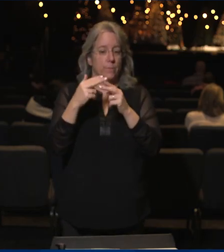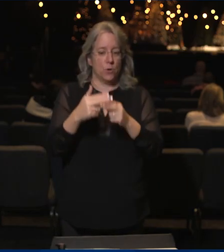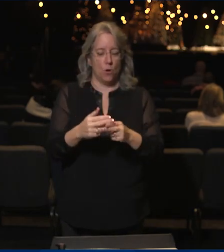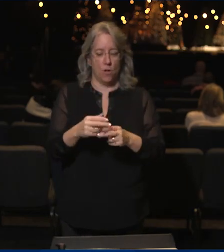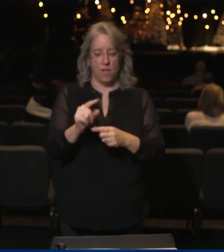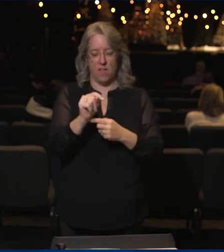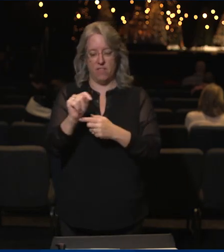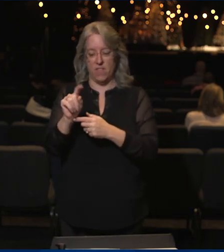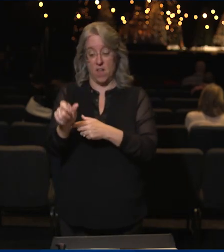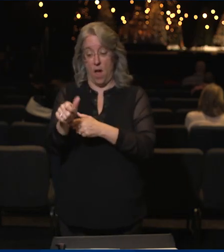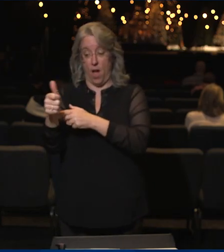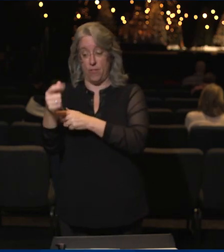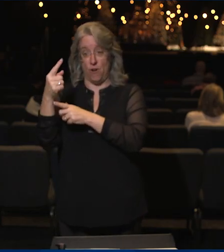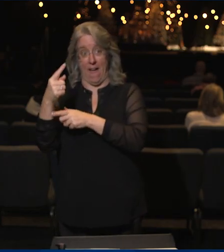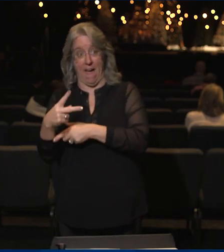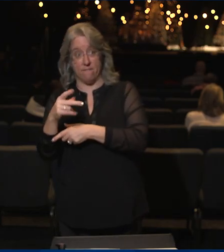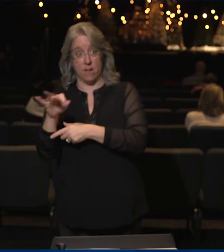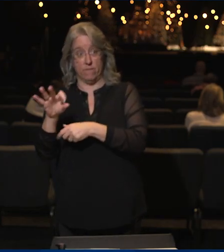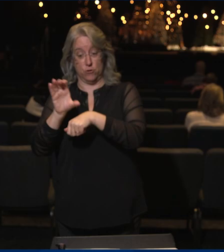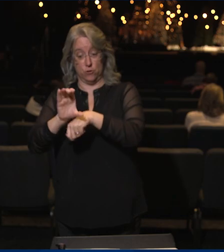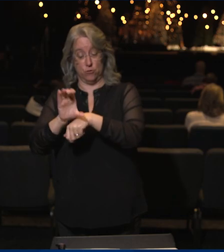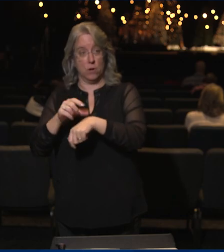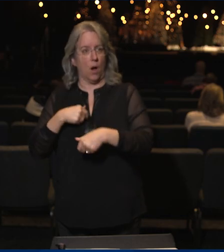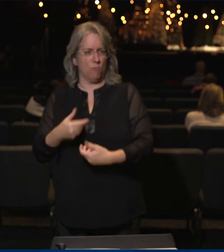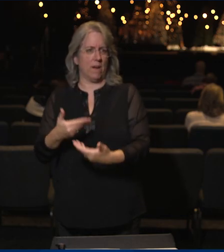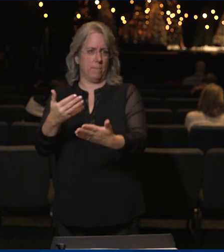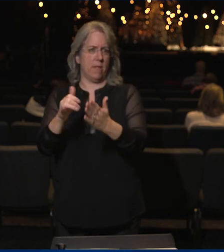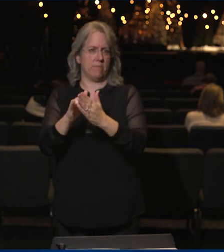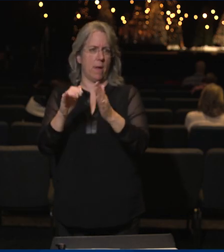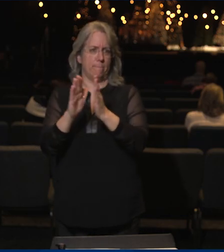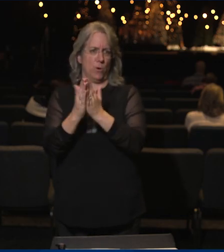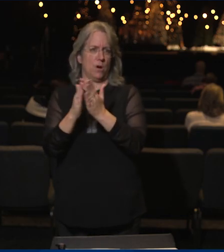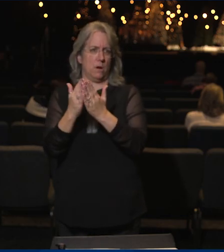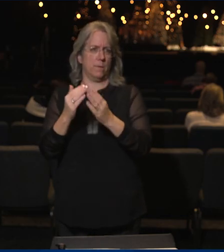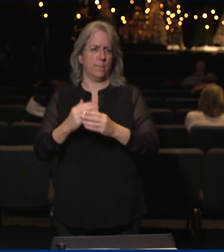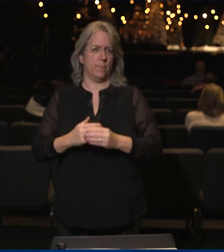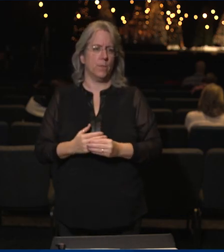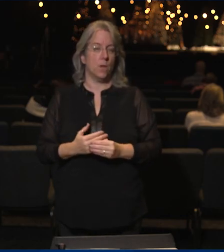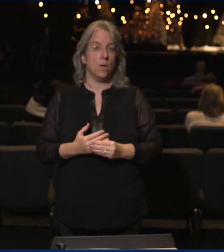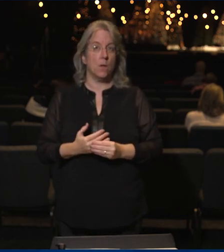Half of Church that I'd recommend to you that really dives